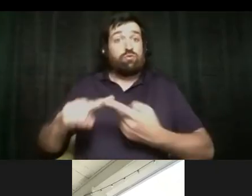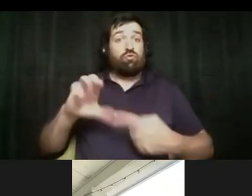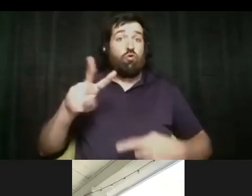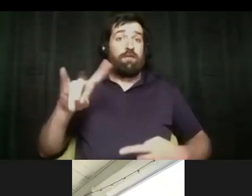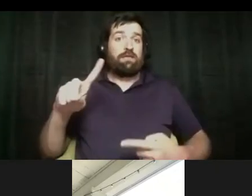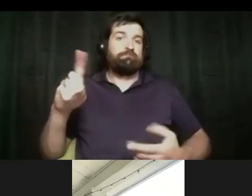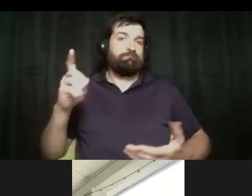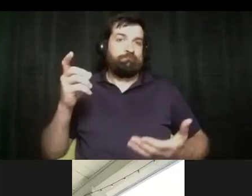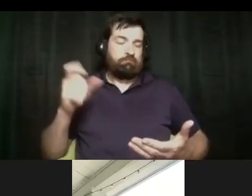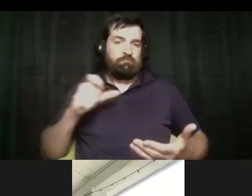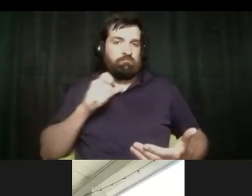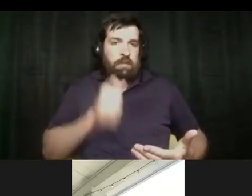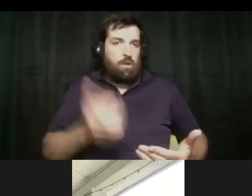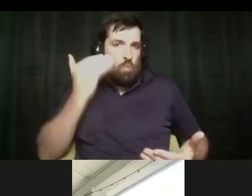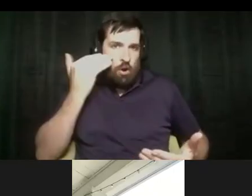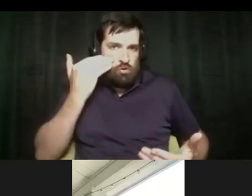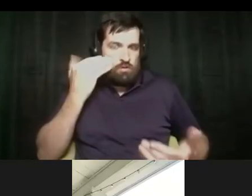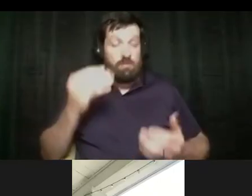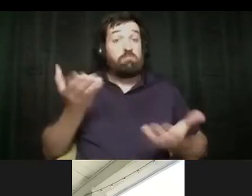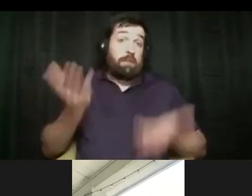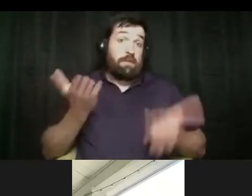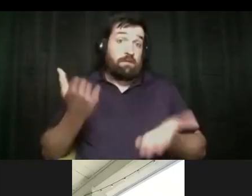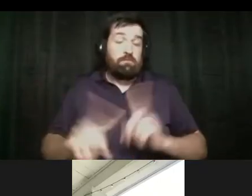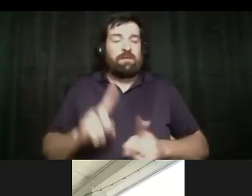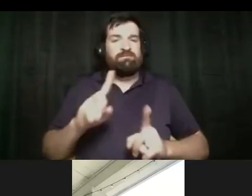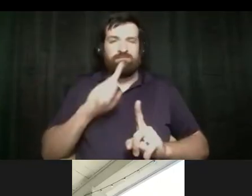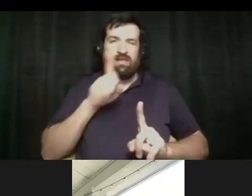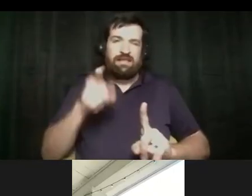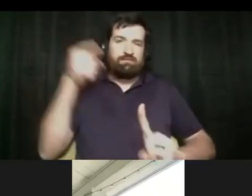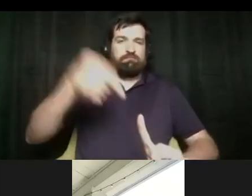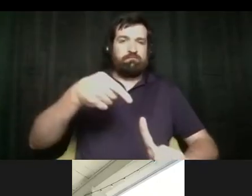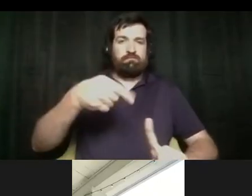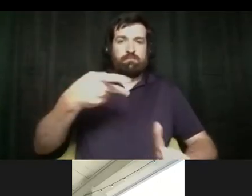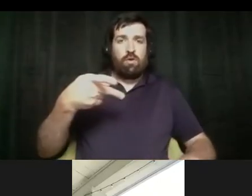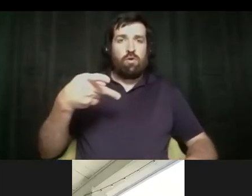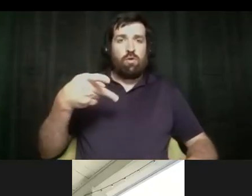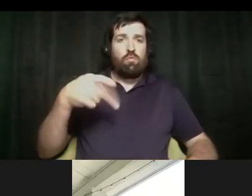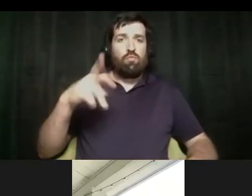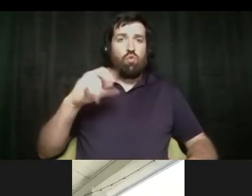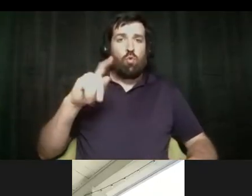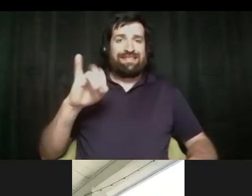may be, but I think it mainly comes down to just protein and calories.